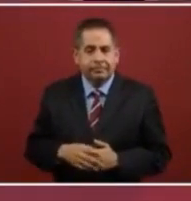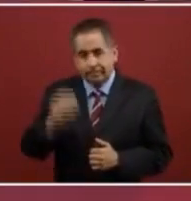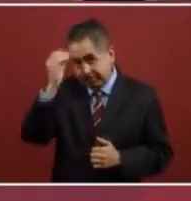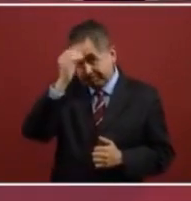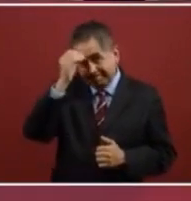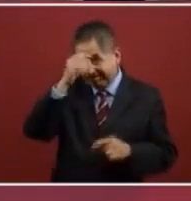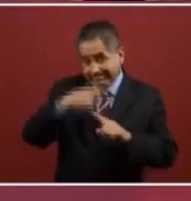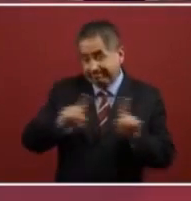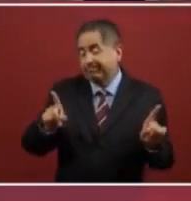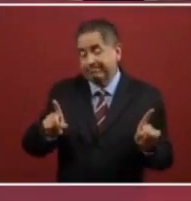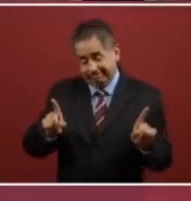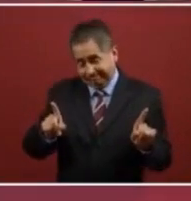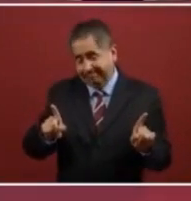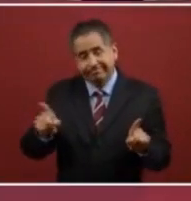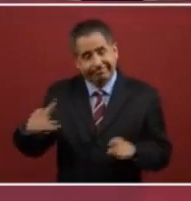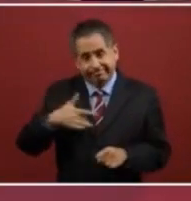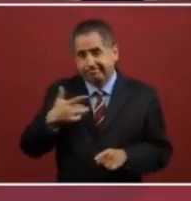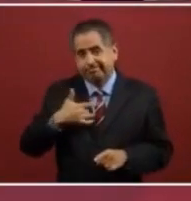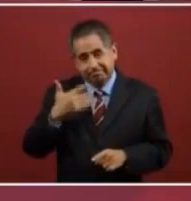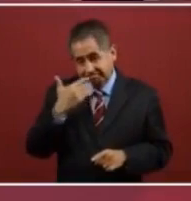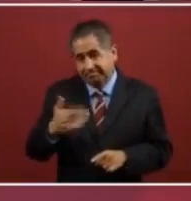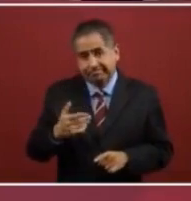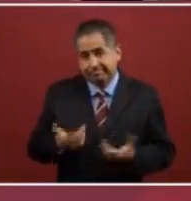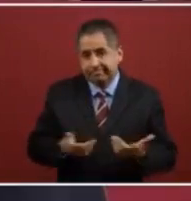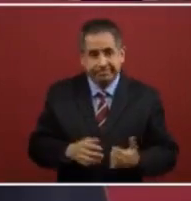opina distinto. have a different opinion.